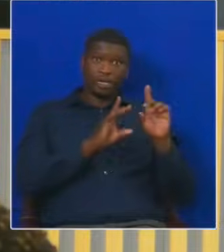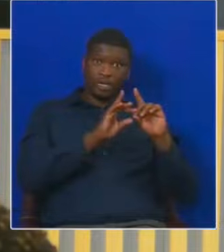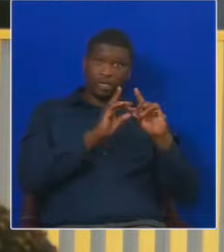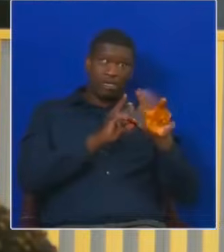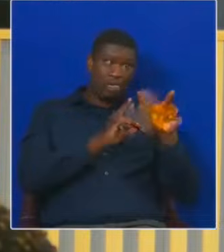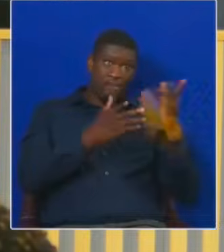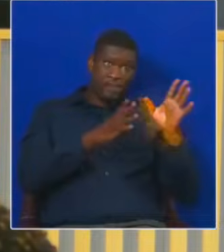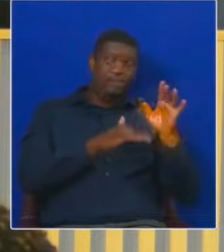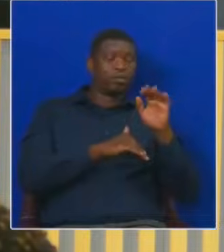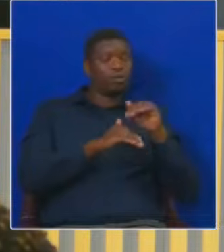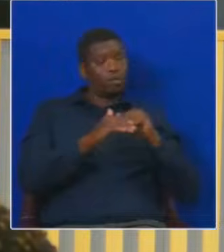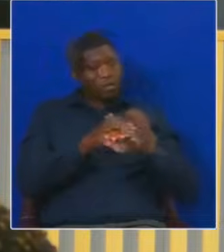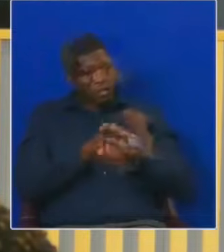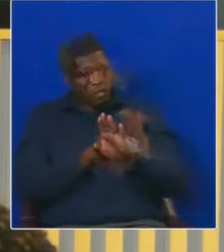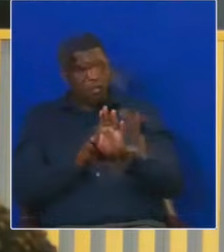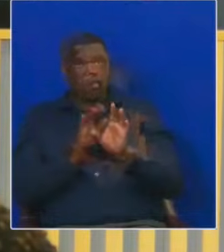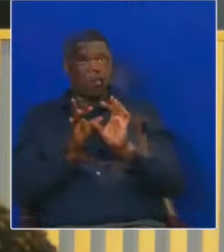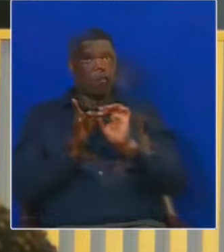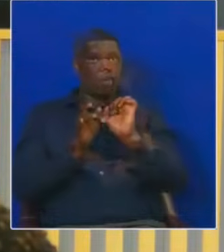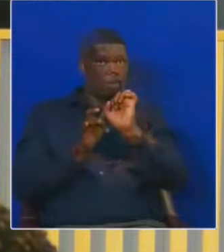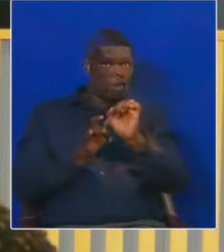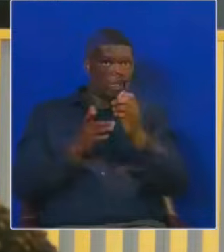seize the items,